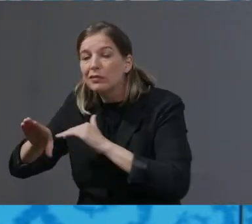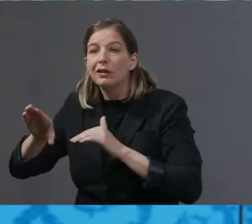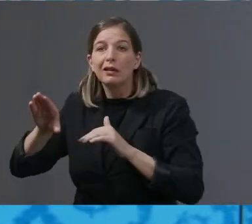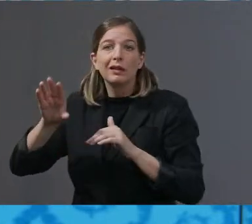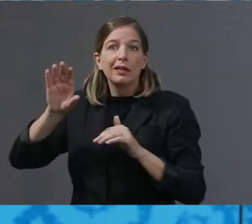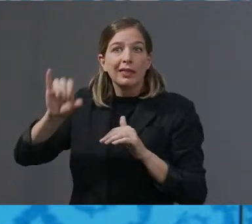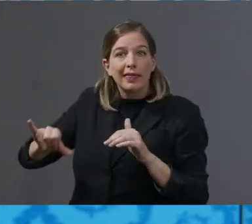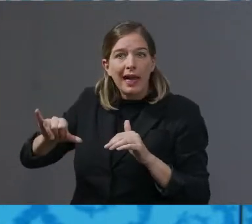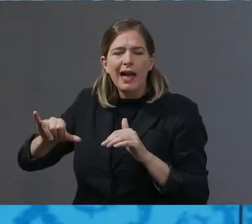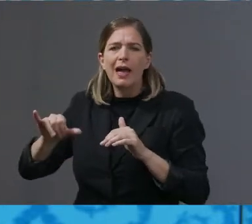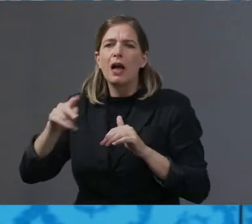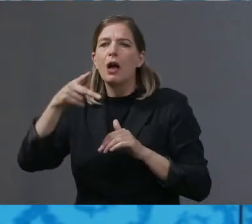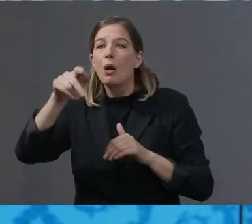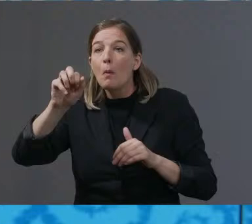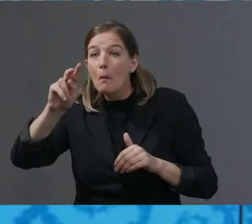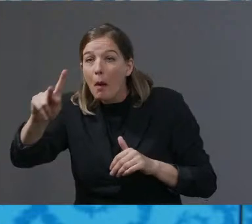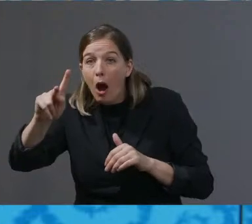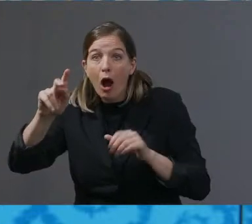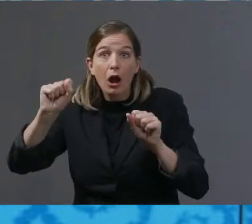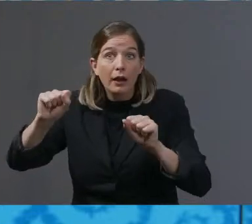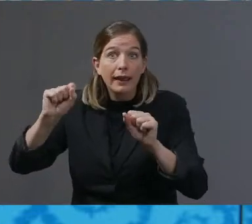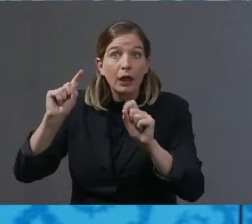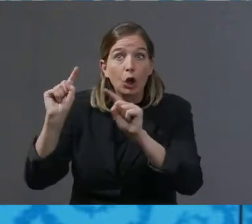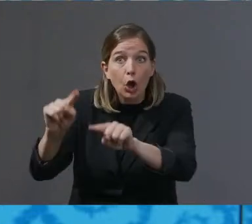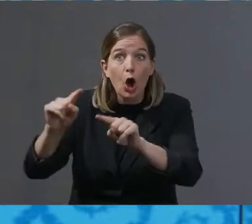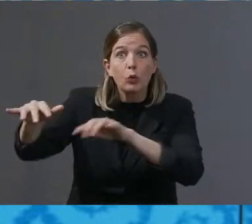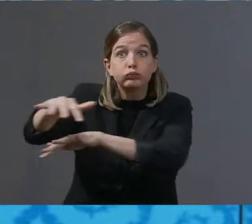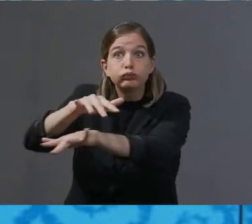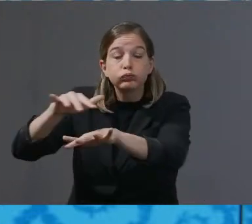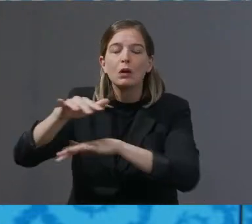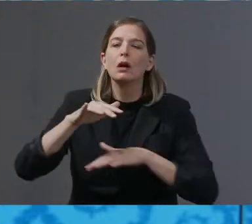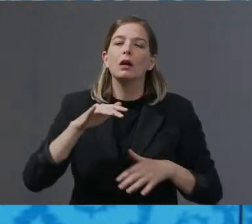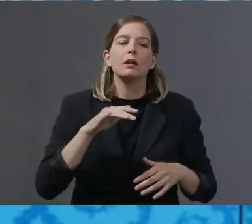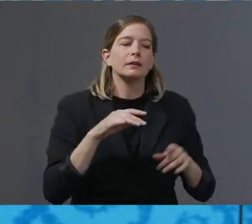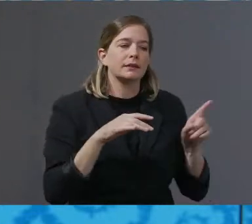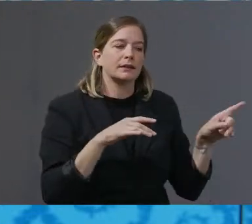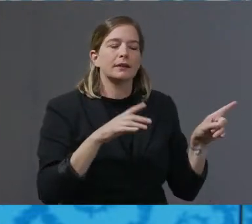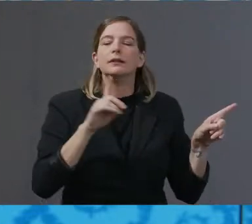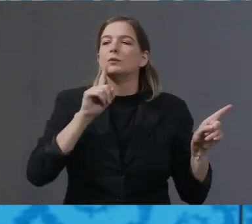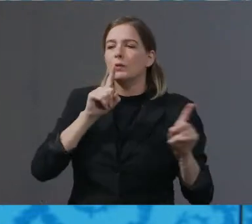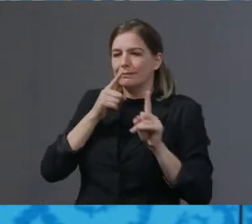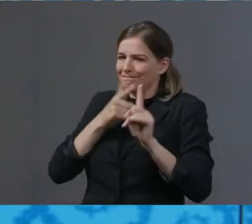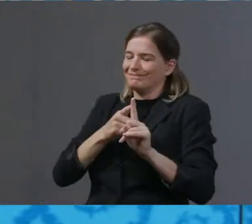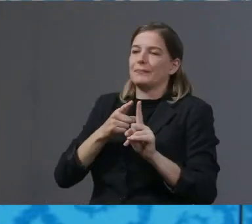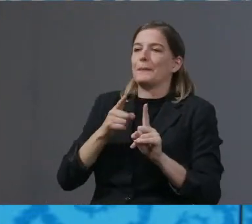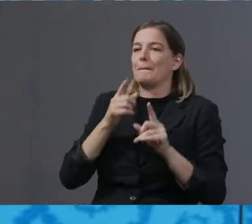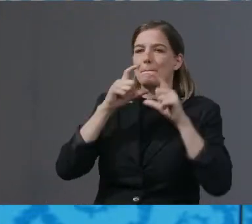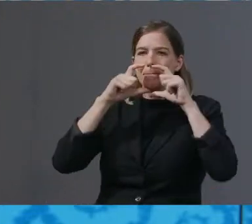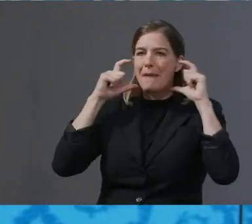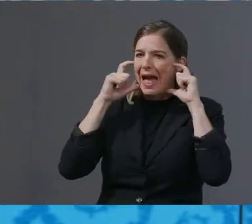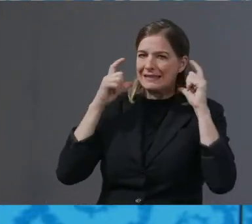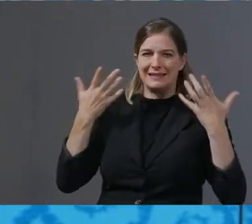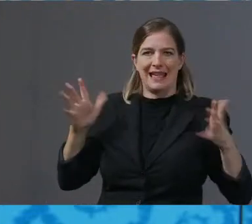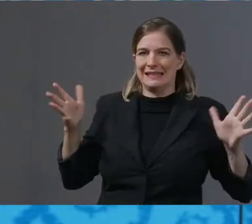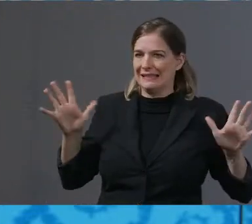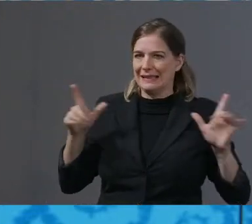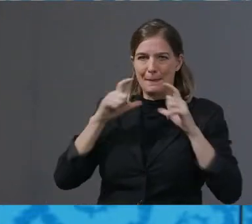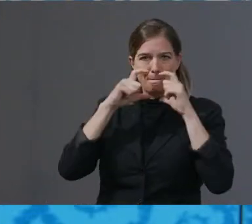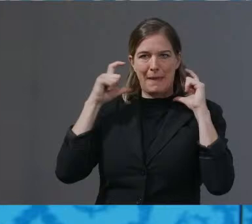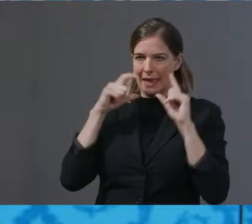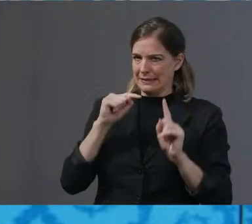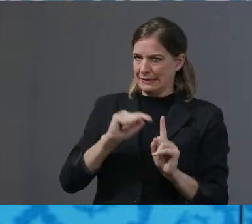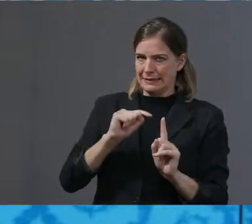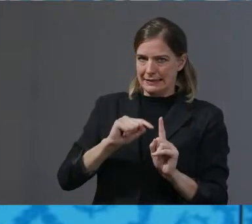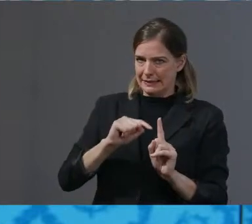It's masks. The focus here is around face coverings and masks. Wearing a mask is a good idea. I